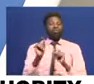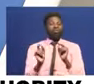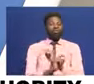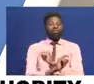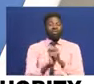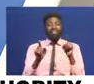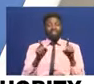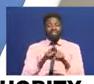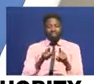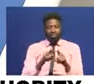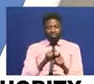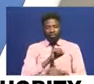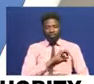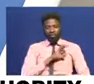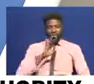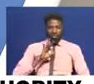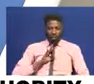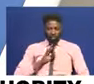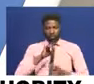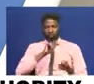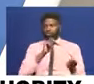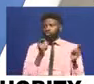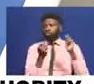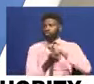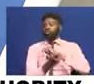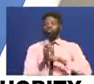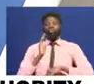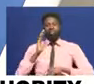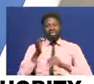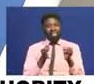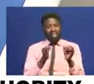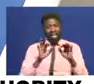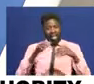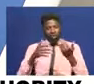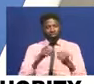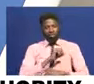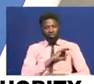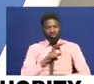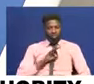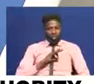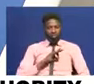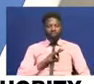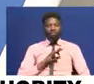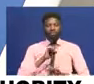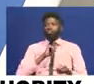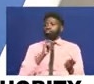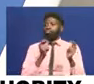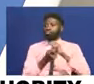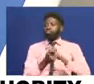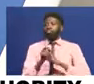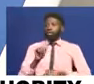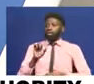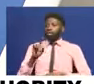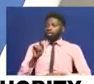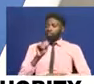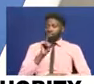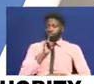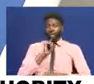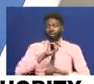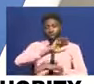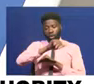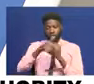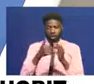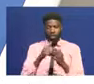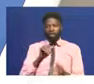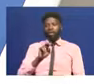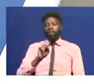terms of employee transition, there's going to be an advisory in terms of how to transit employees. The Act says that all NHIF staff will have to apply for